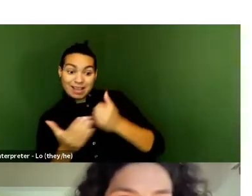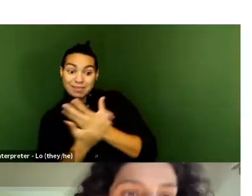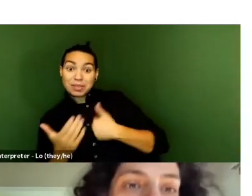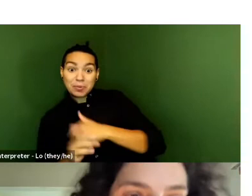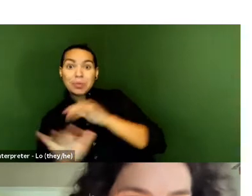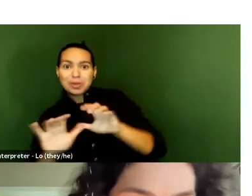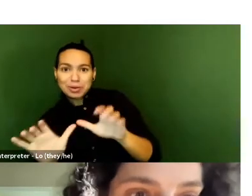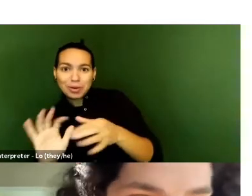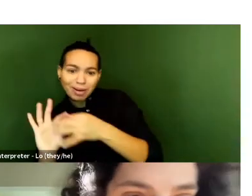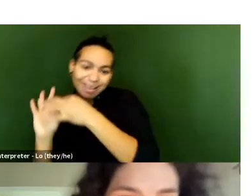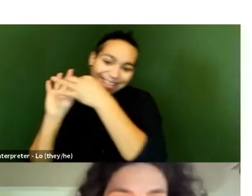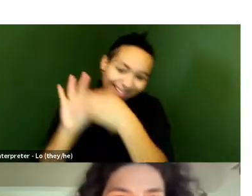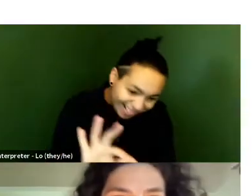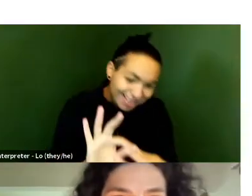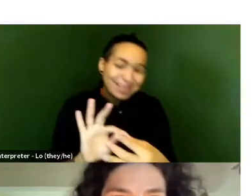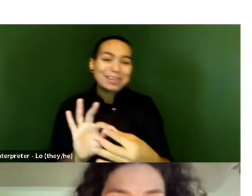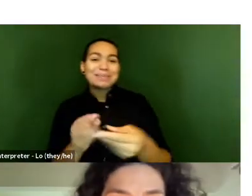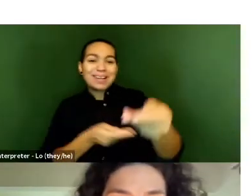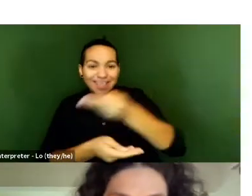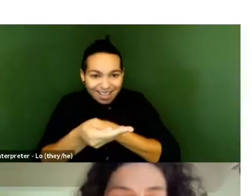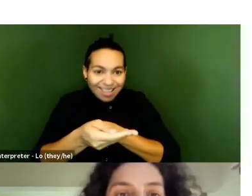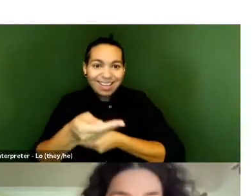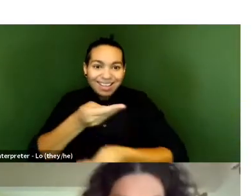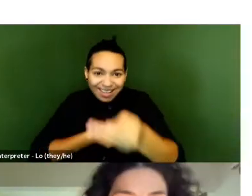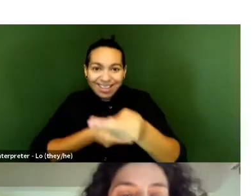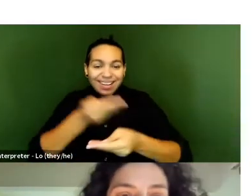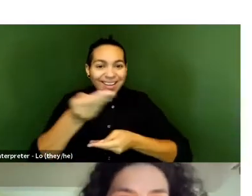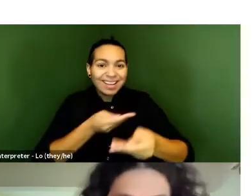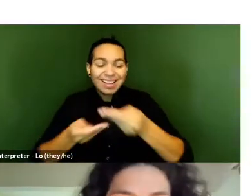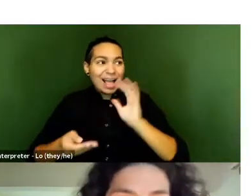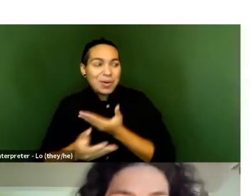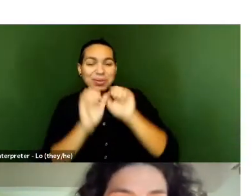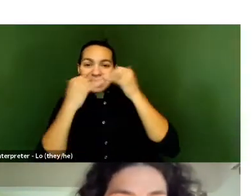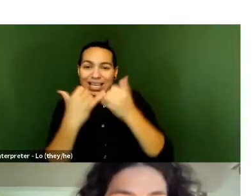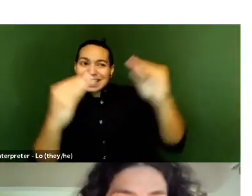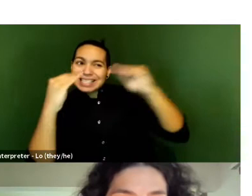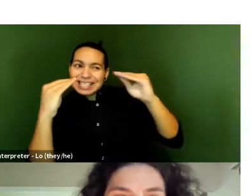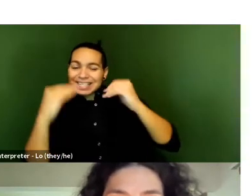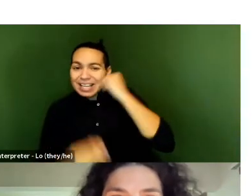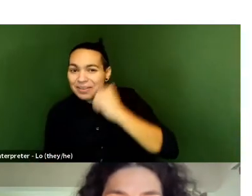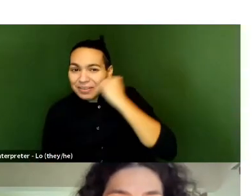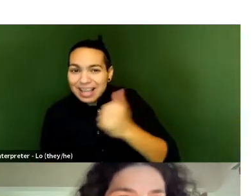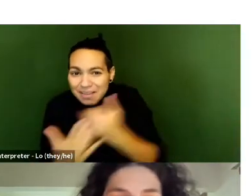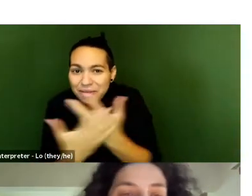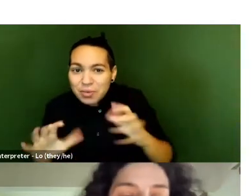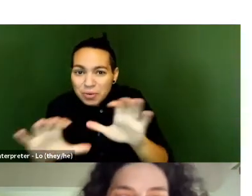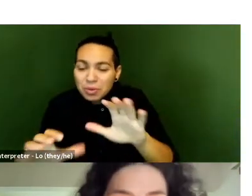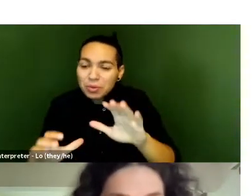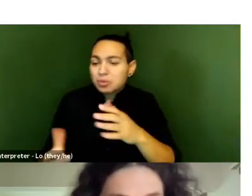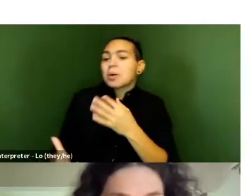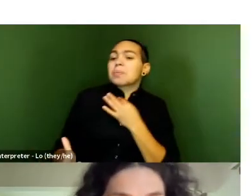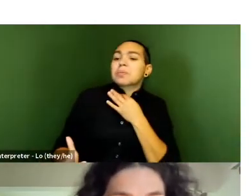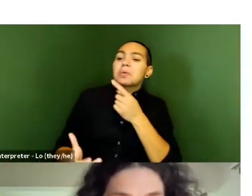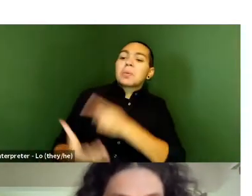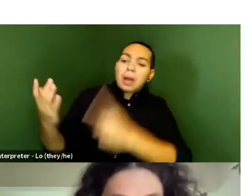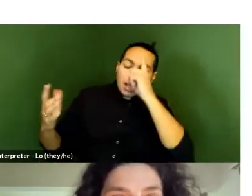is supposed to be transactional at the end of the day, So in your word, how do you feel about this question? Like what comes